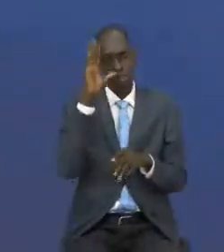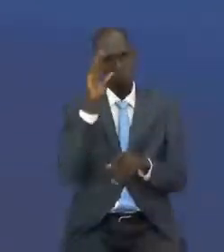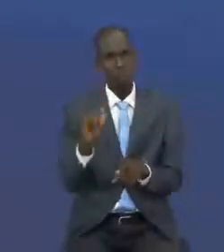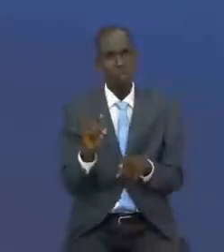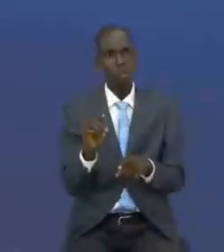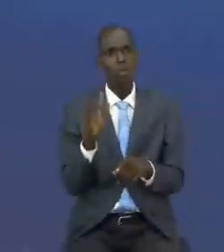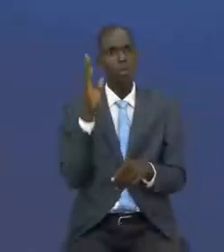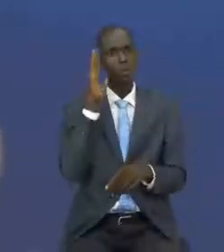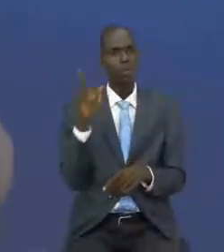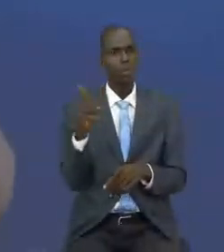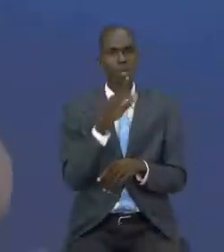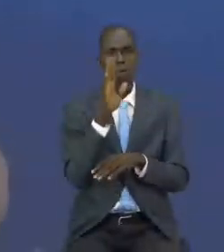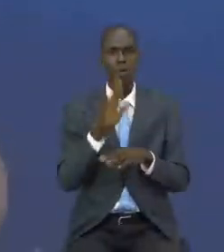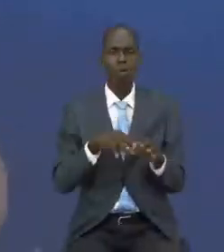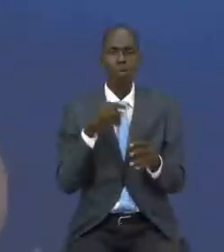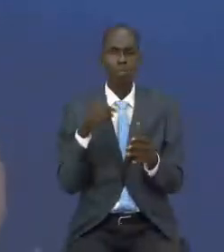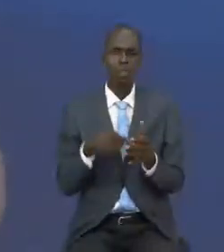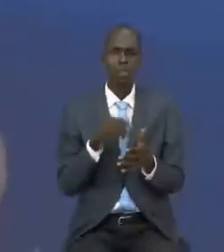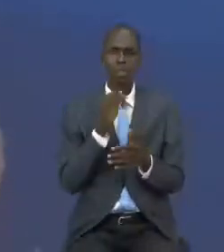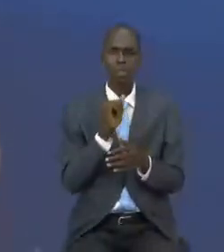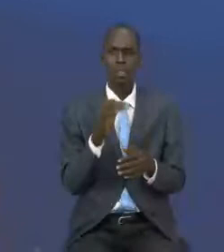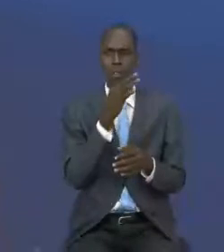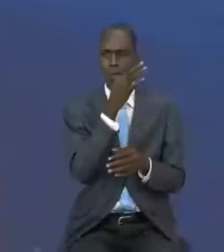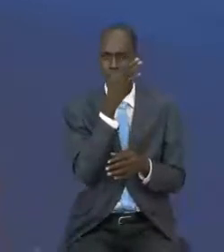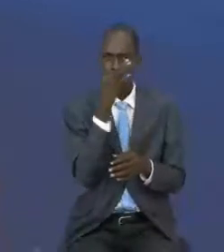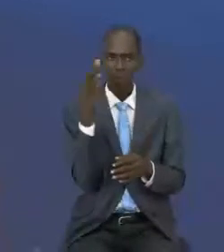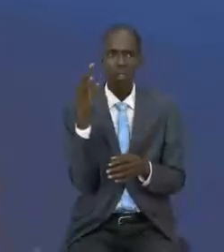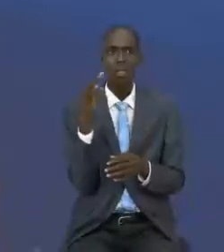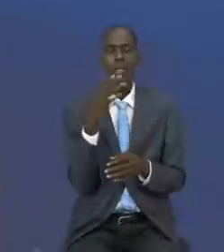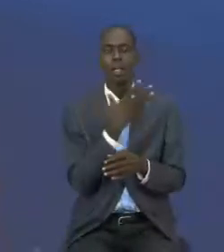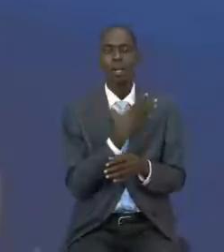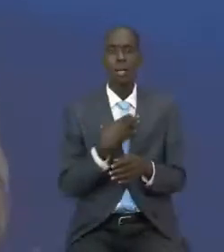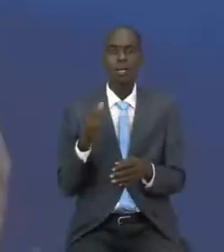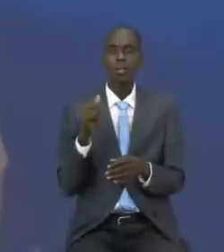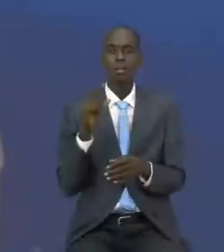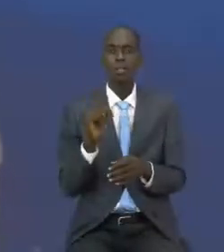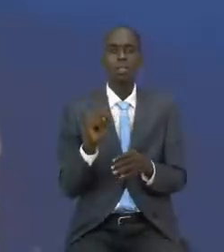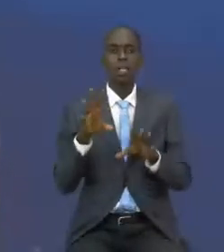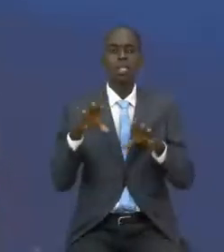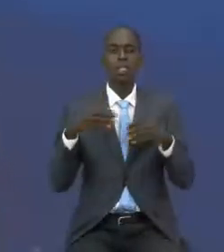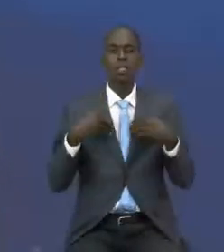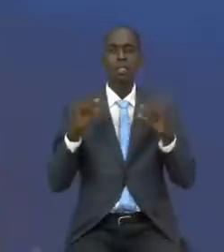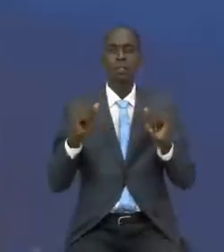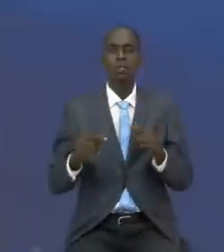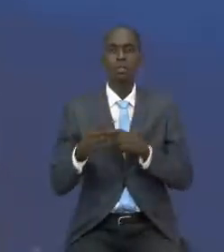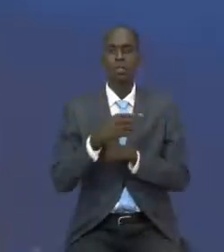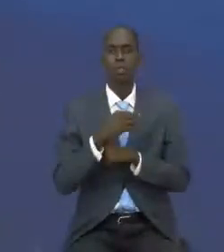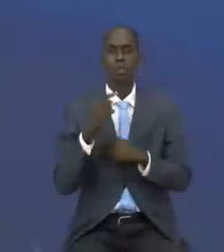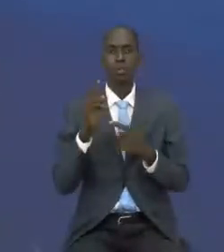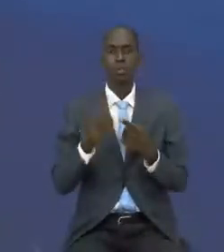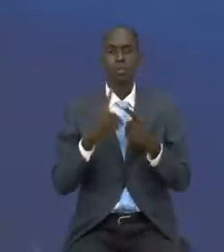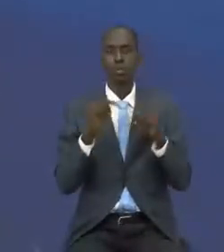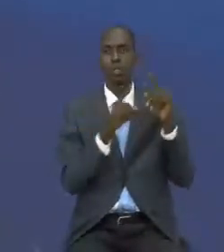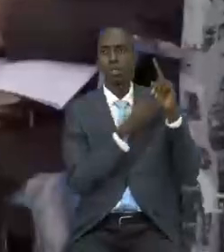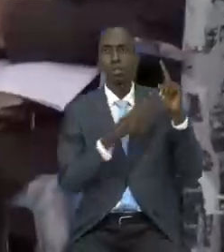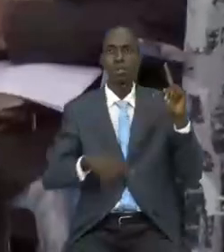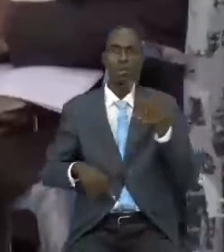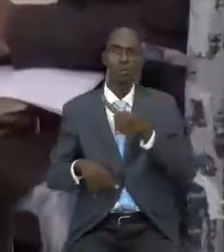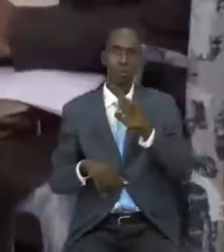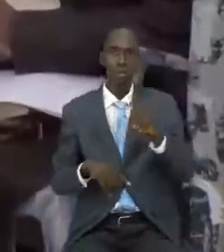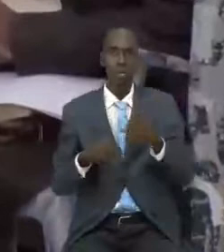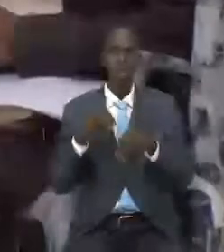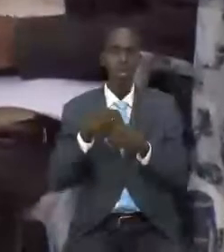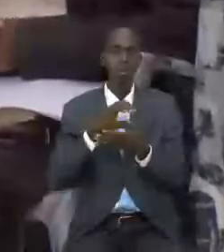call this a fast and acceptable day to the Lord? Look at verse 6. In